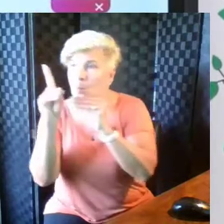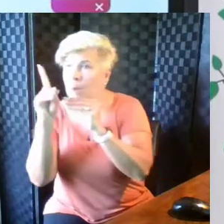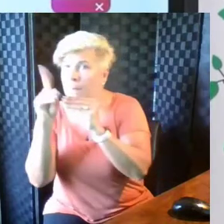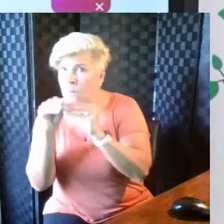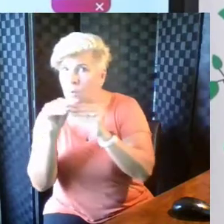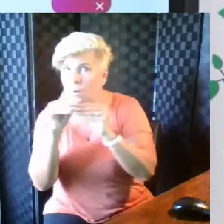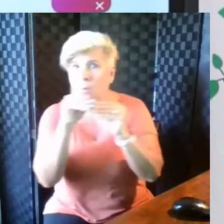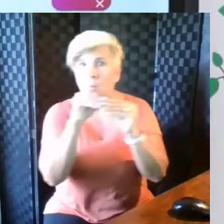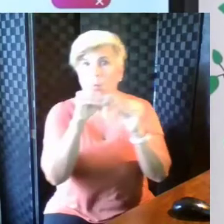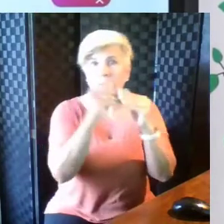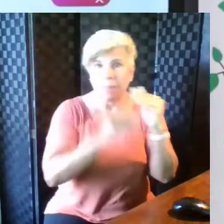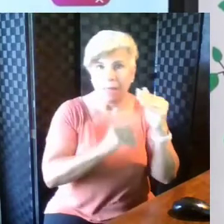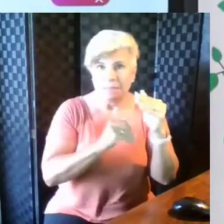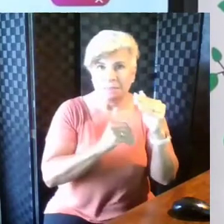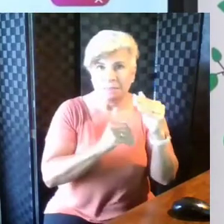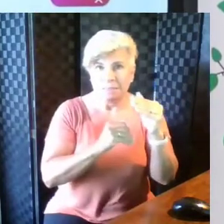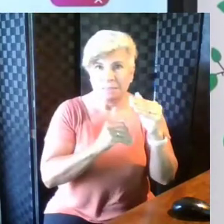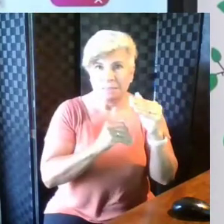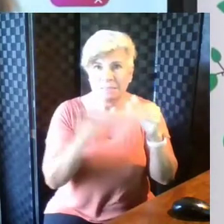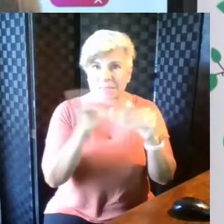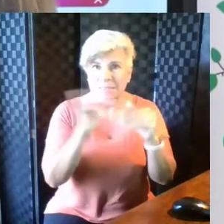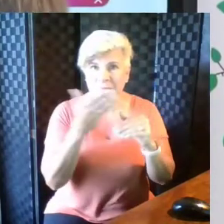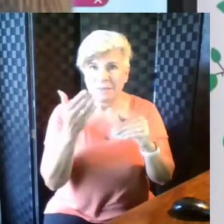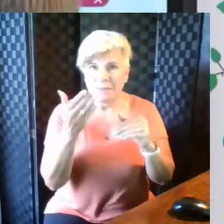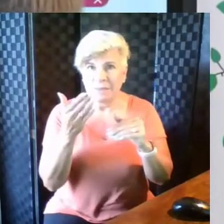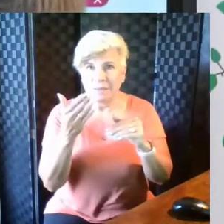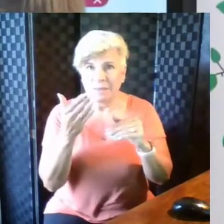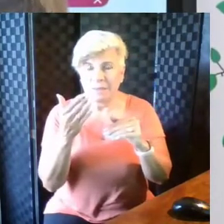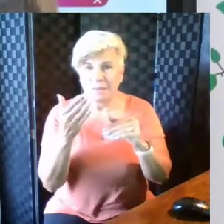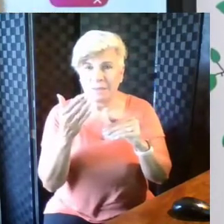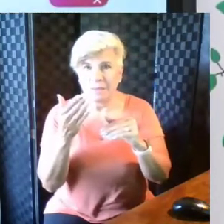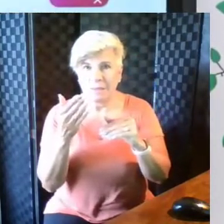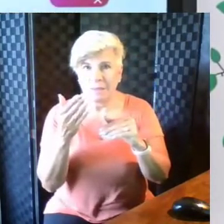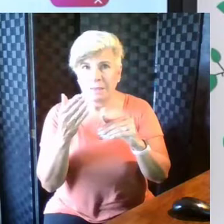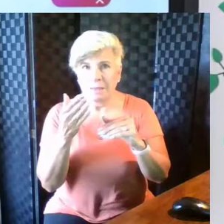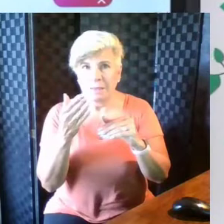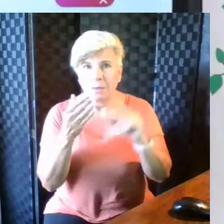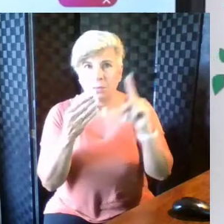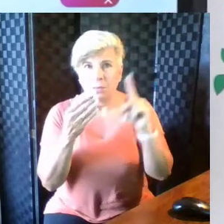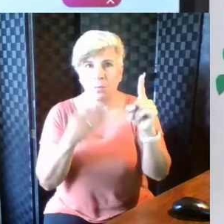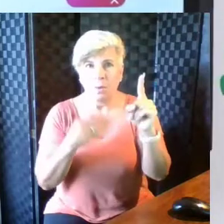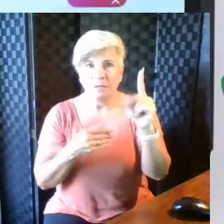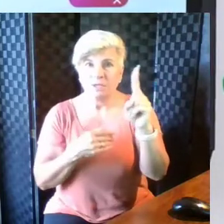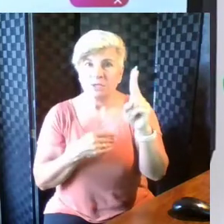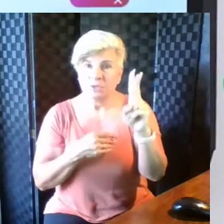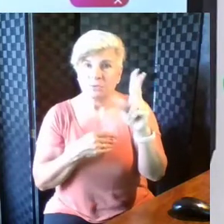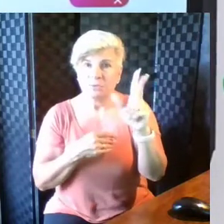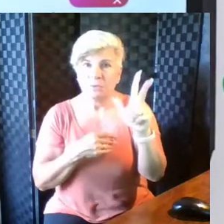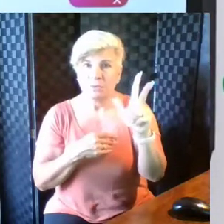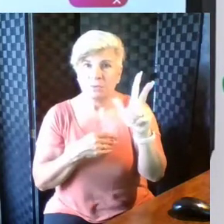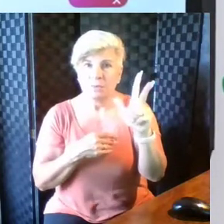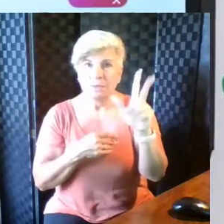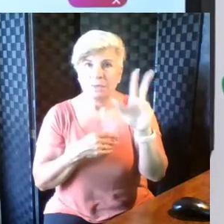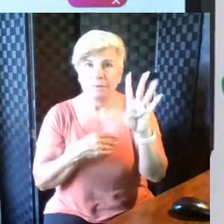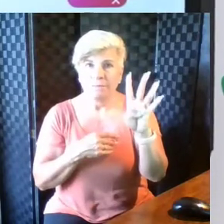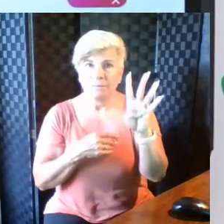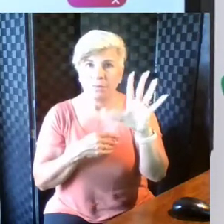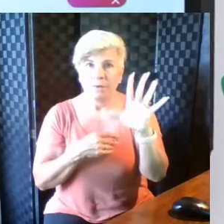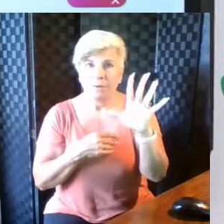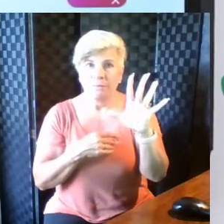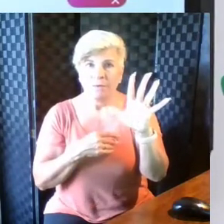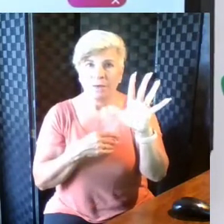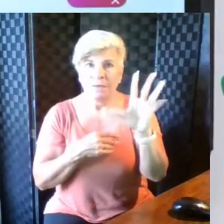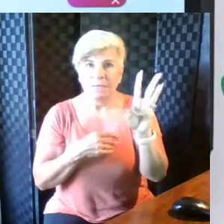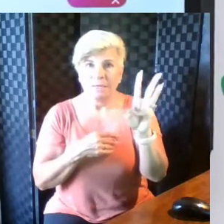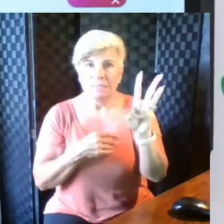or one less is to do the exact same thing. So I'm going to take those 11 and draw them here. 1, 2, 3,